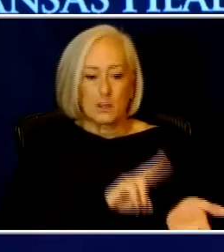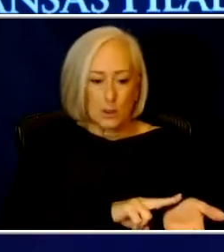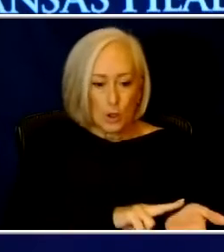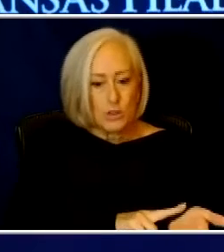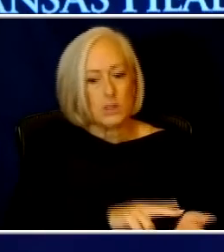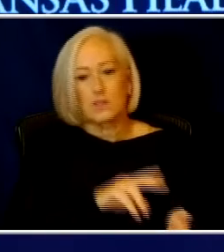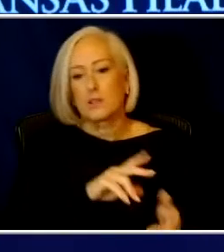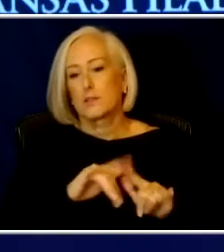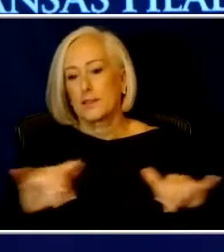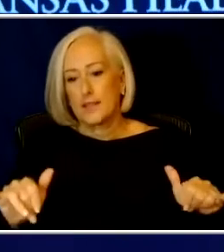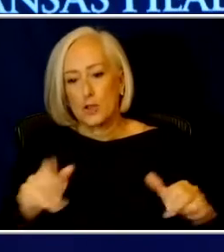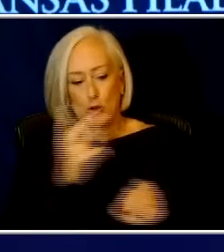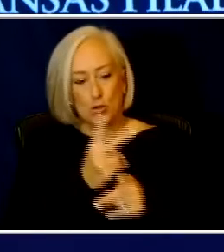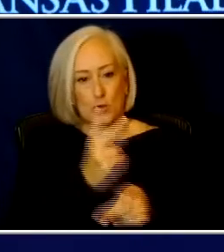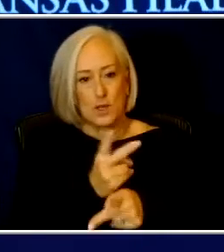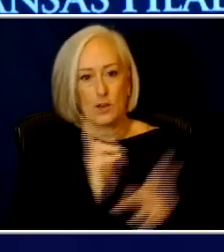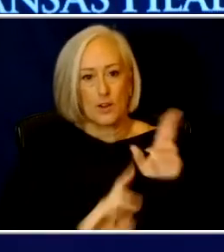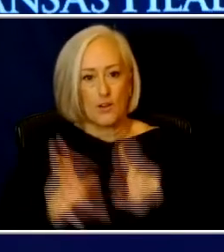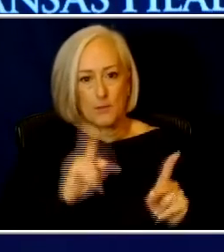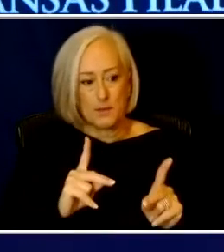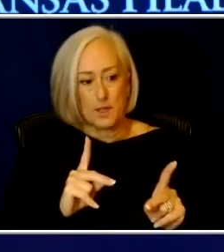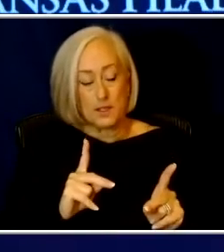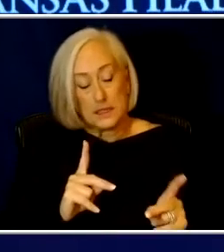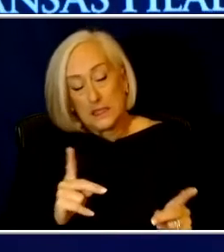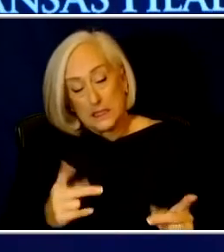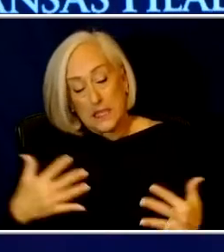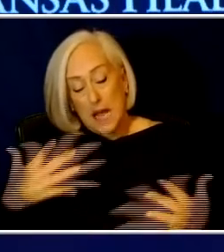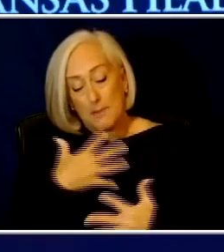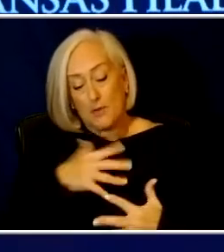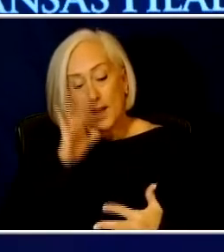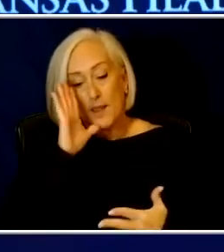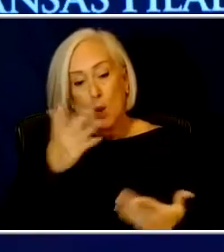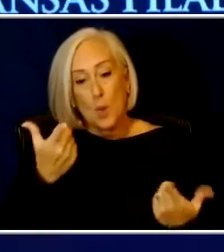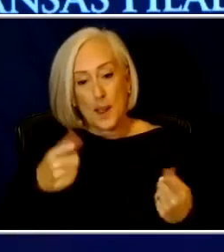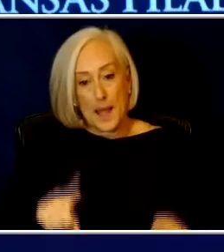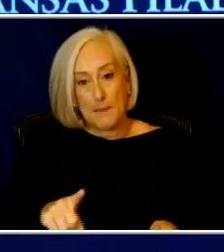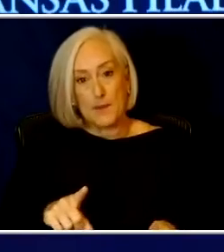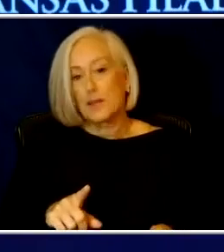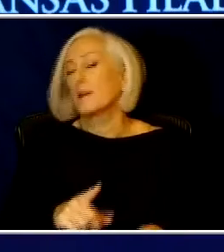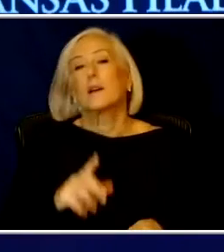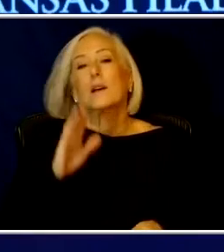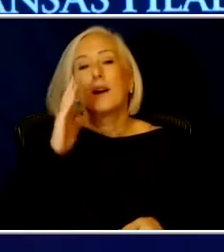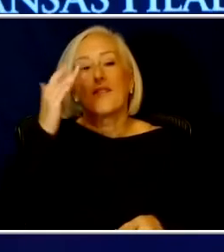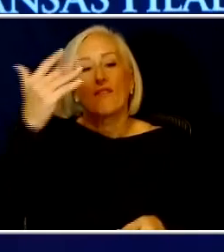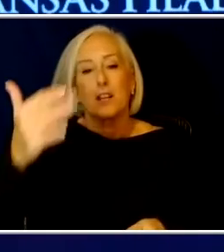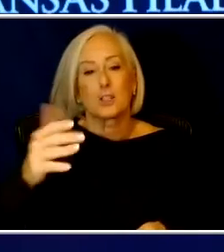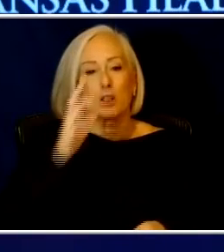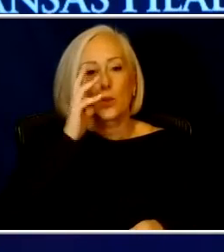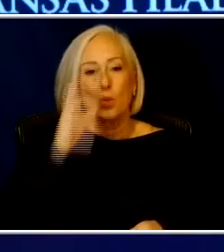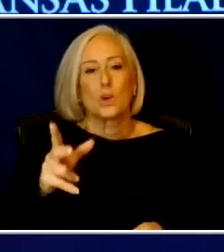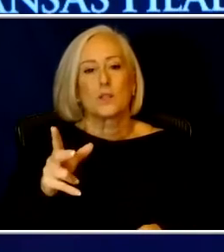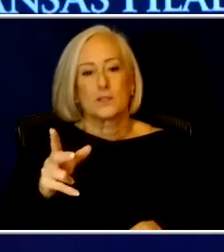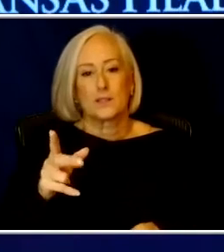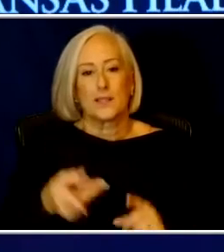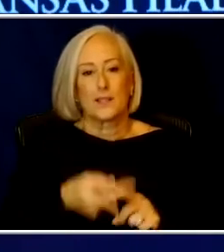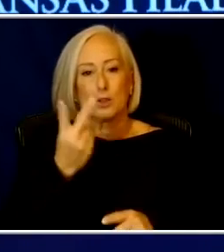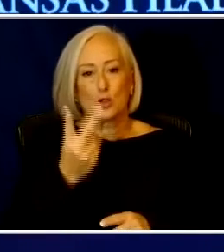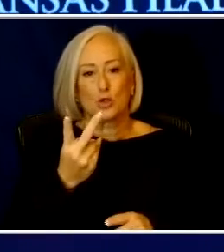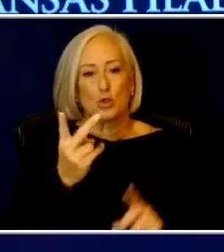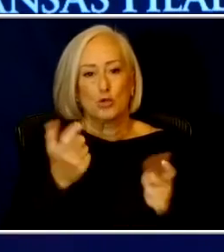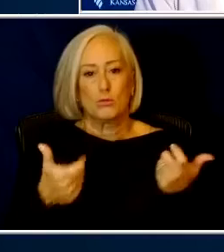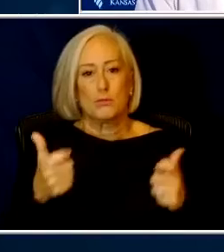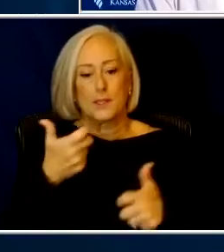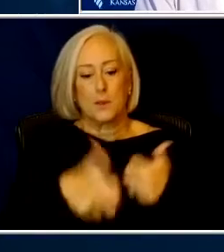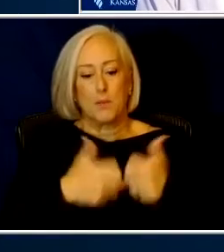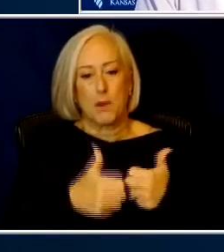take care of the folks we're afraid we're going to have. I think we see a potential double hit. So I'm going to turn to Dr.